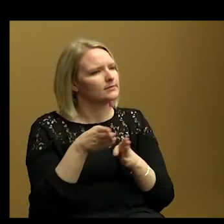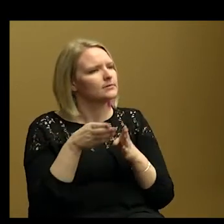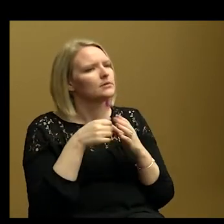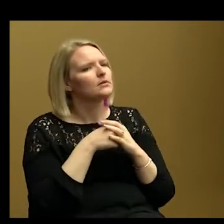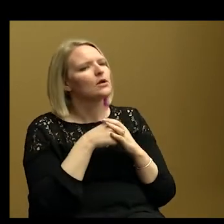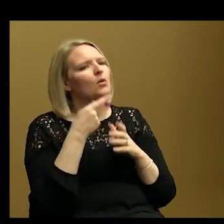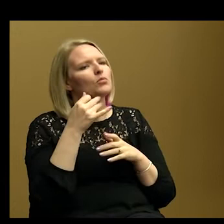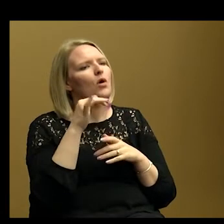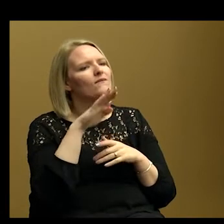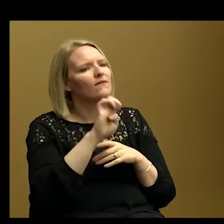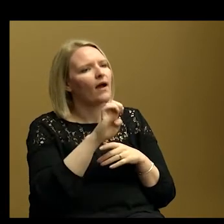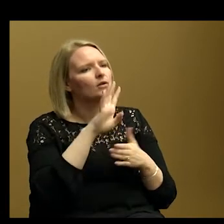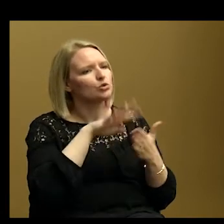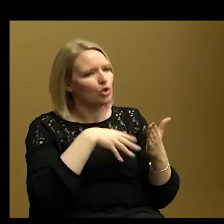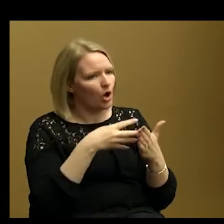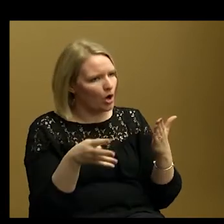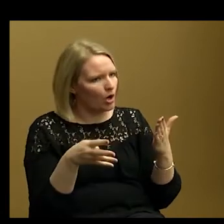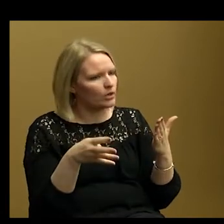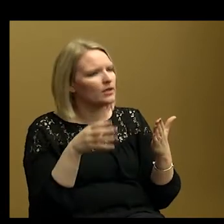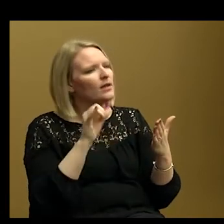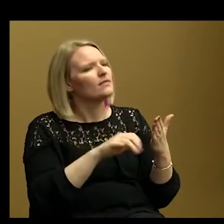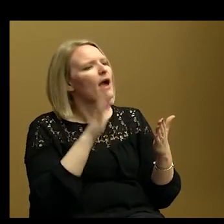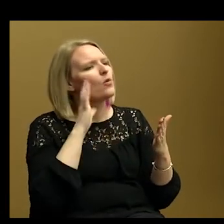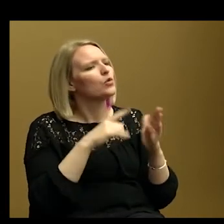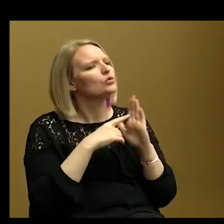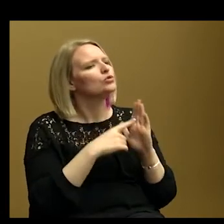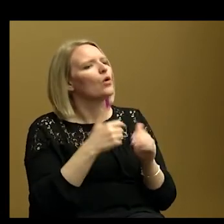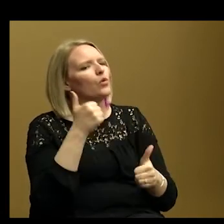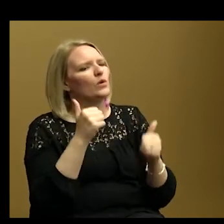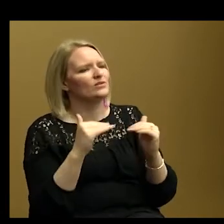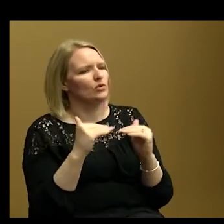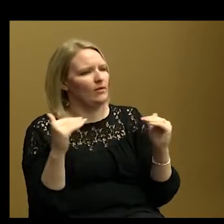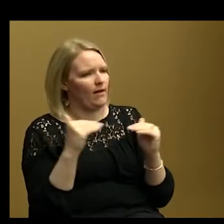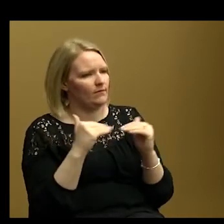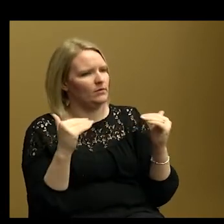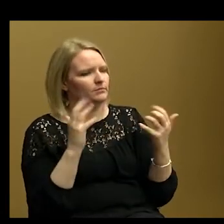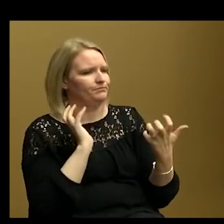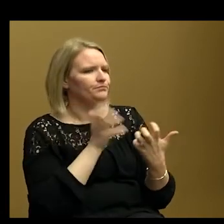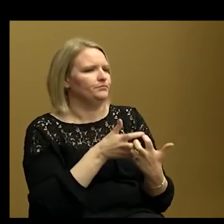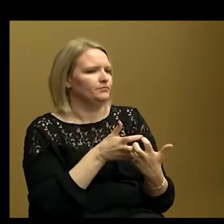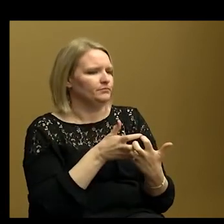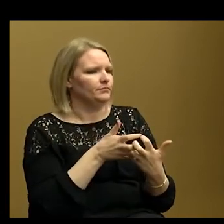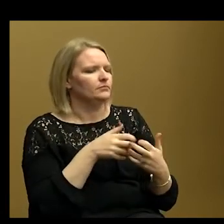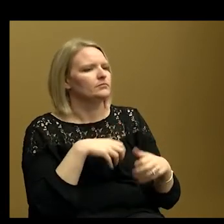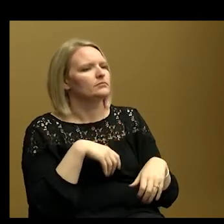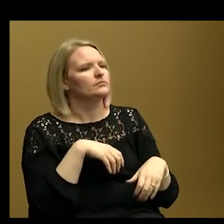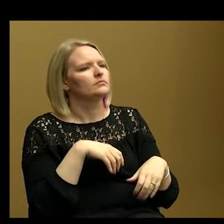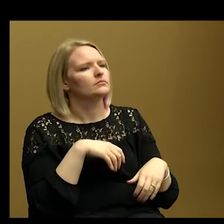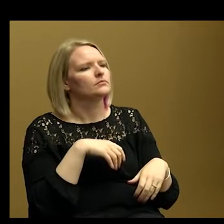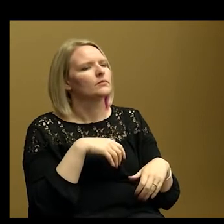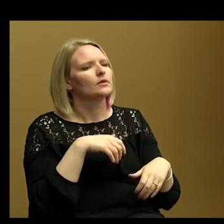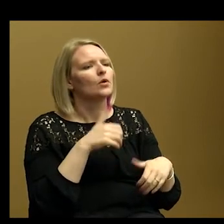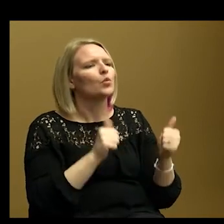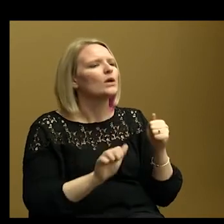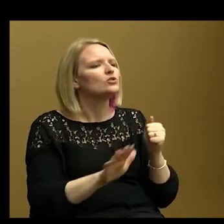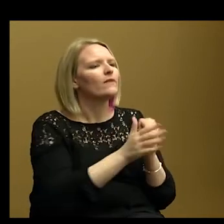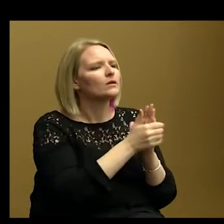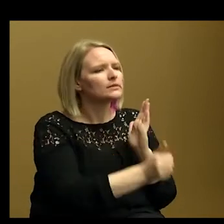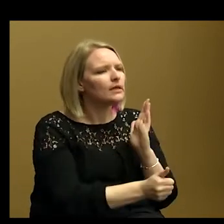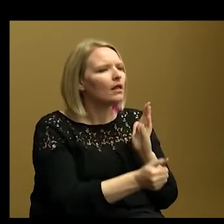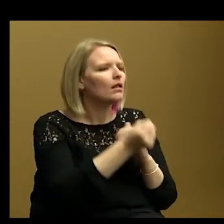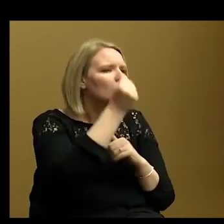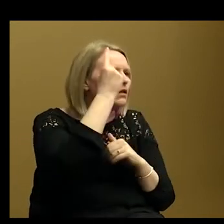profile chart, and it determines what level of competence the kids have, even